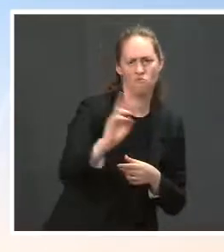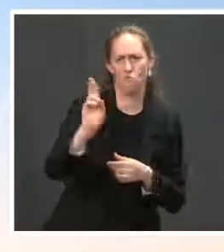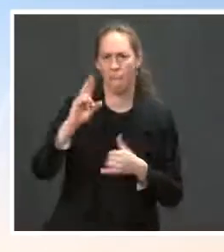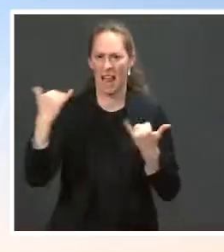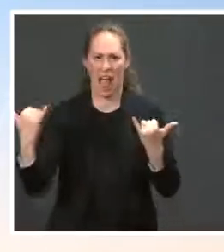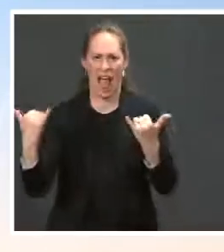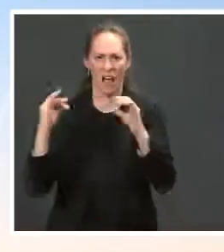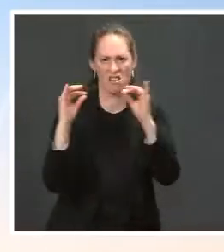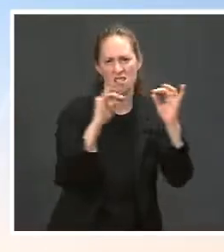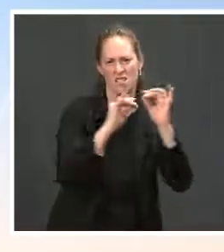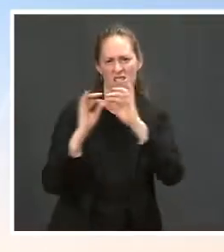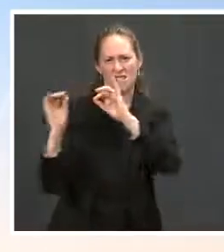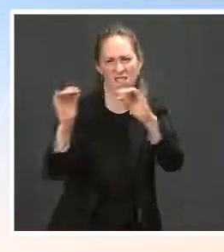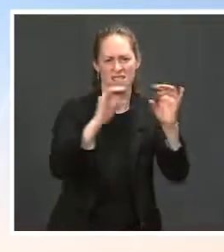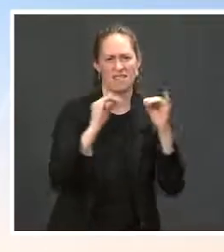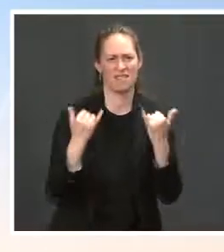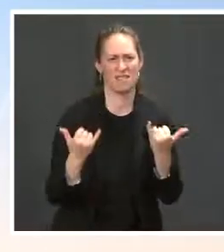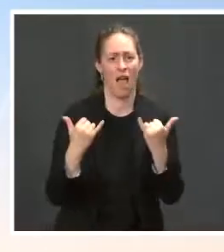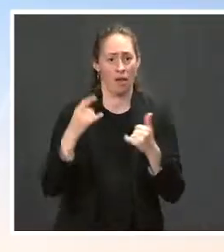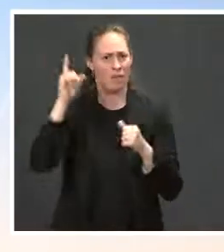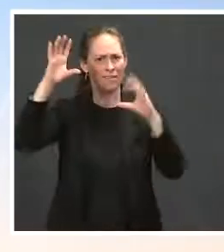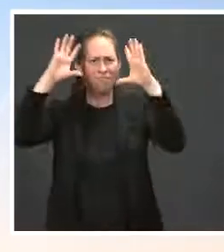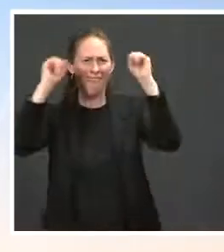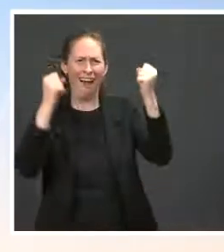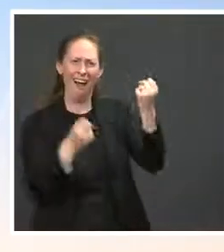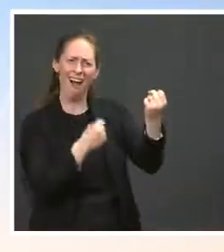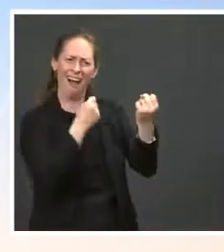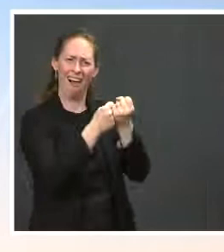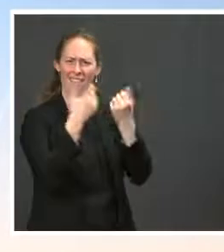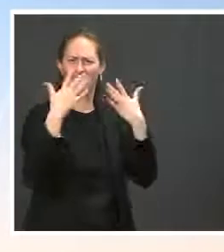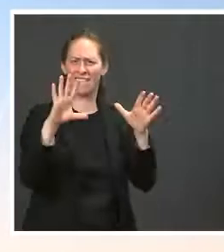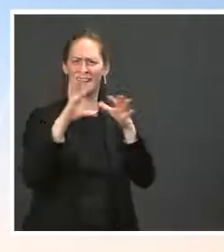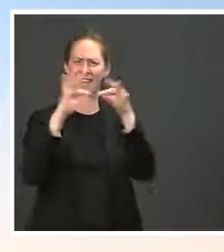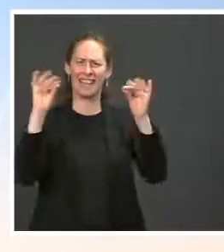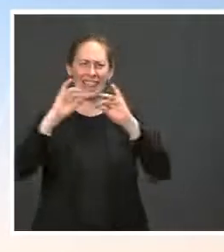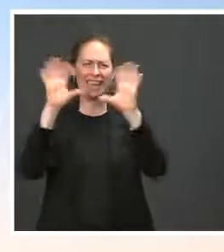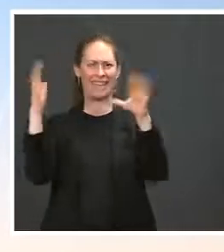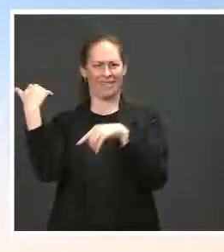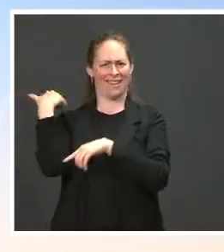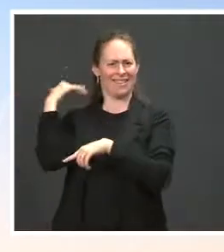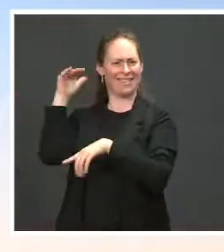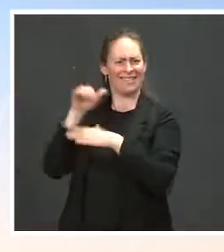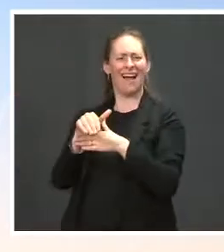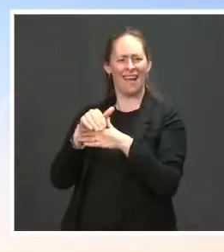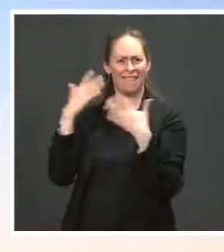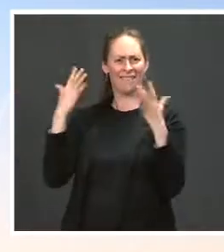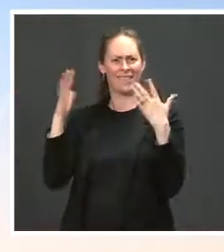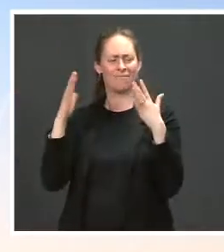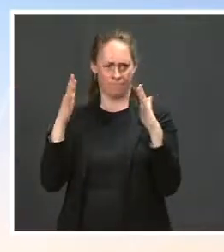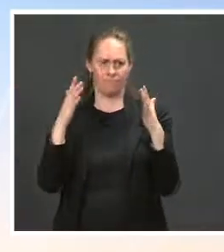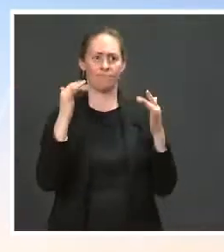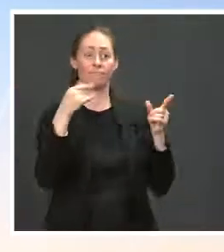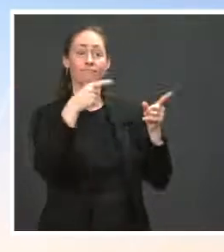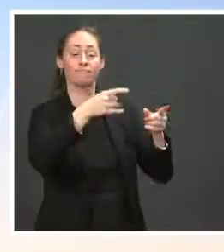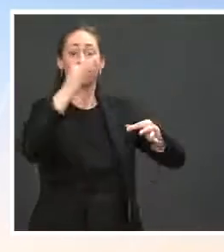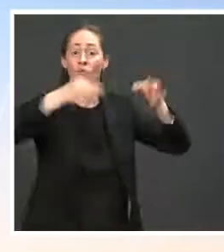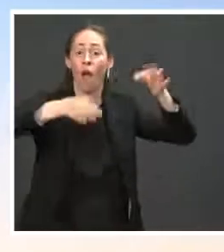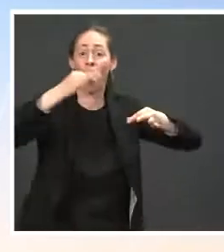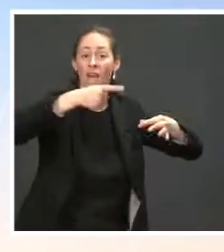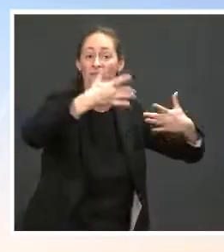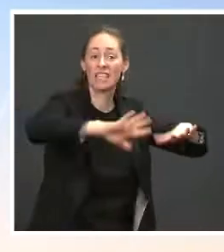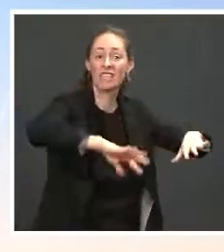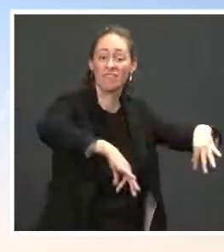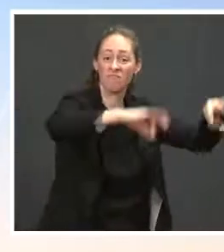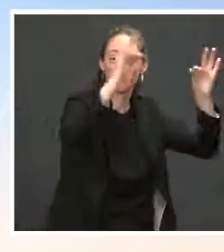The president obviously advocated, as you alluded to, last night in remarks he delivered after the verdict. And we are also have